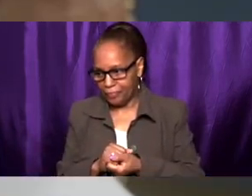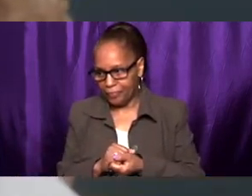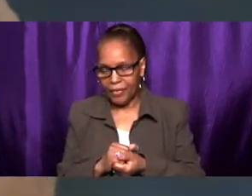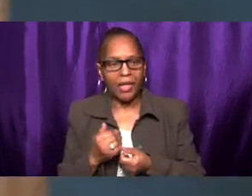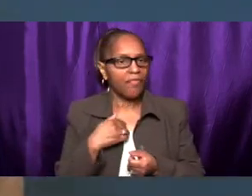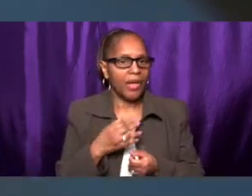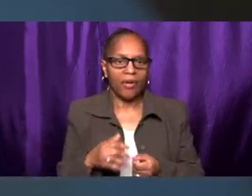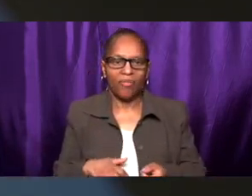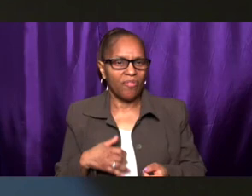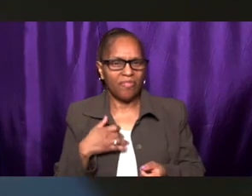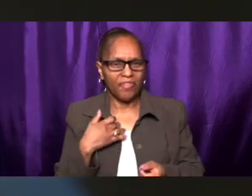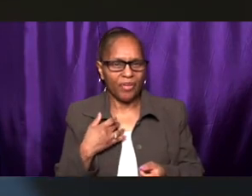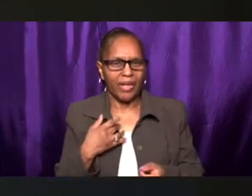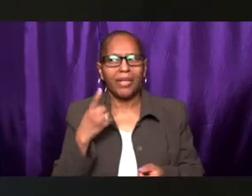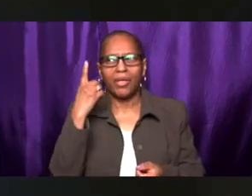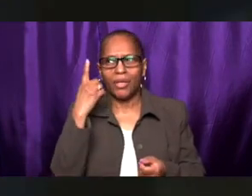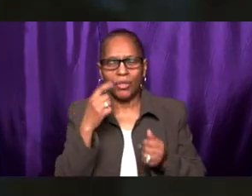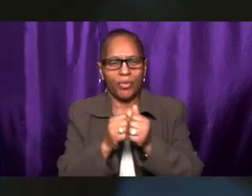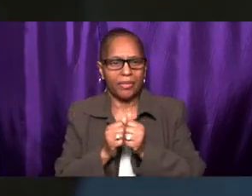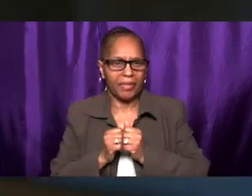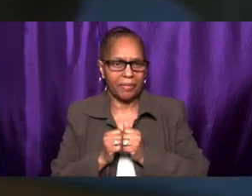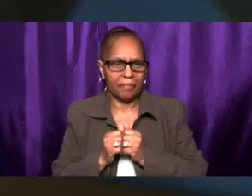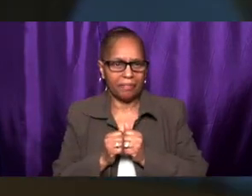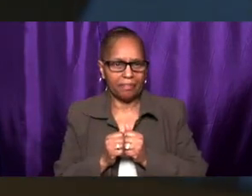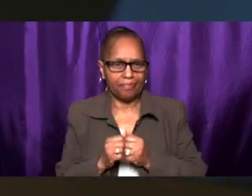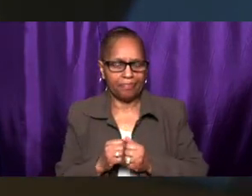Even though I don't feel like you're with me,